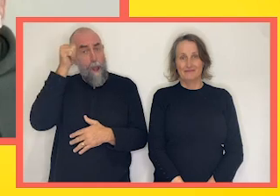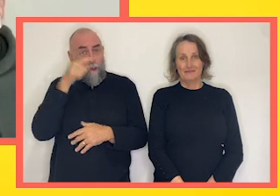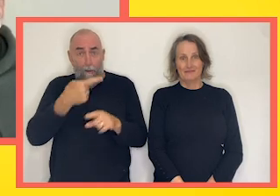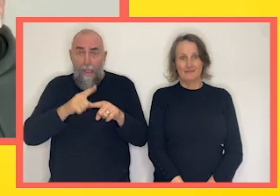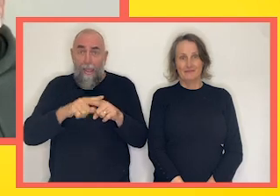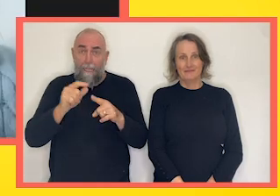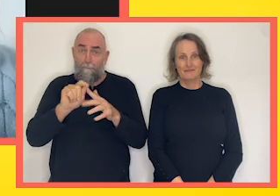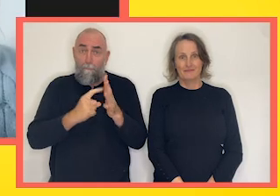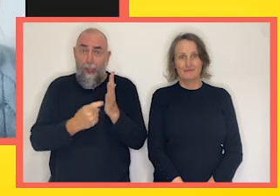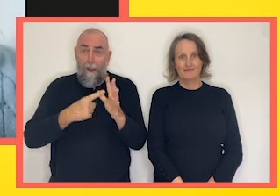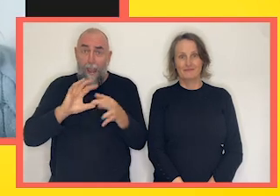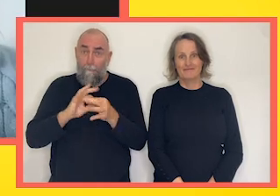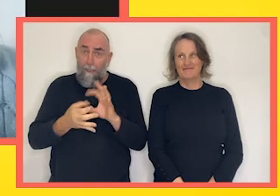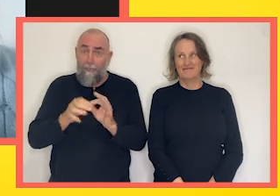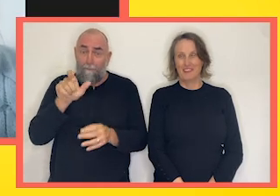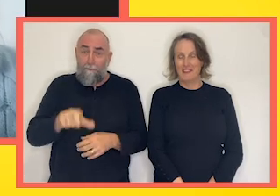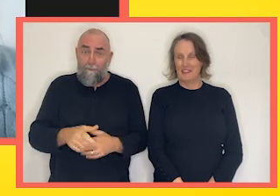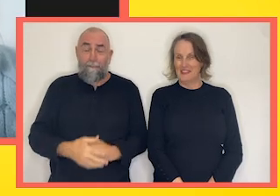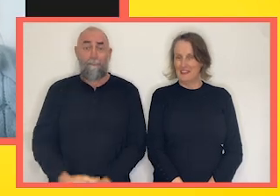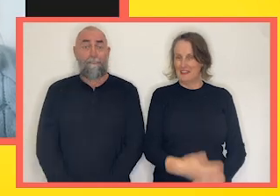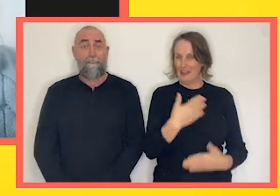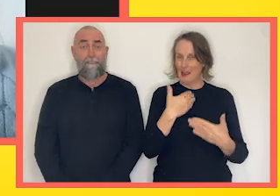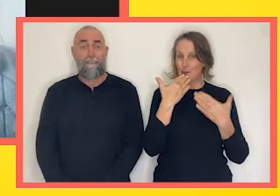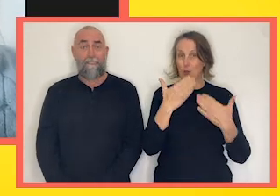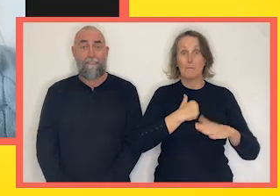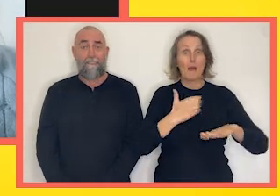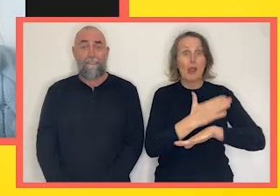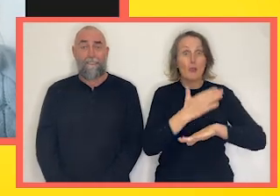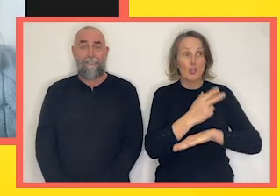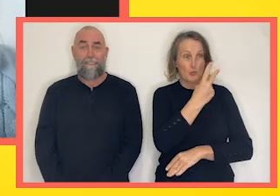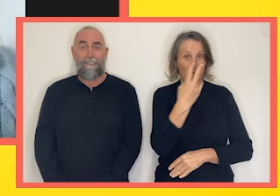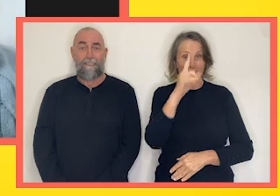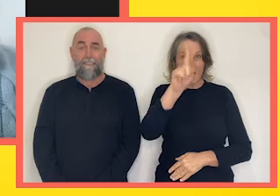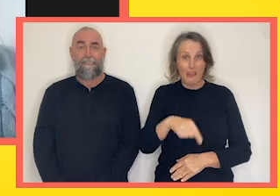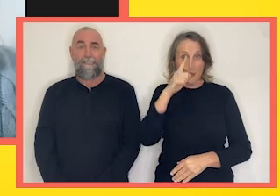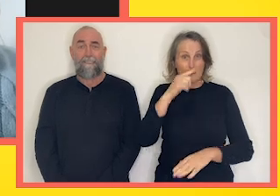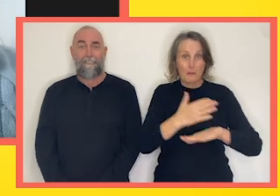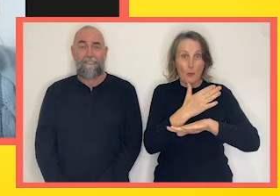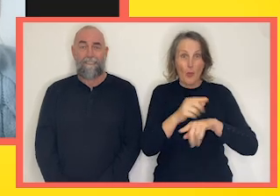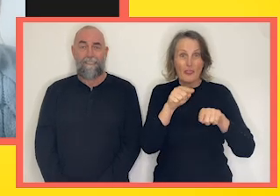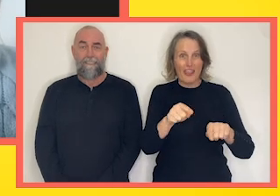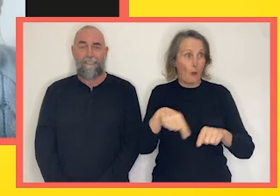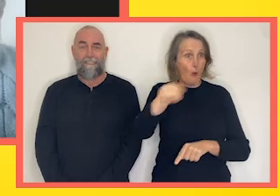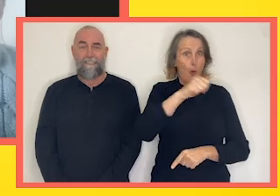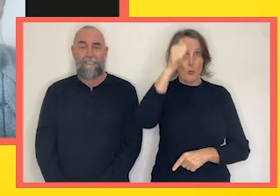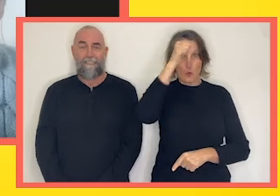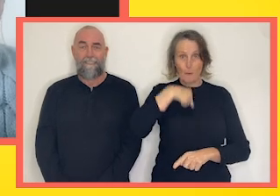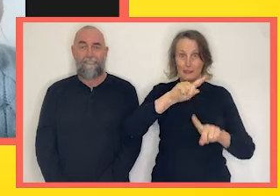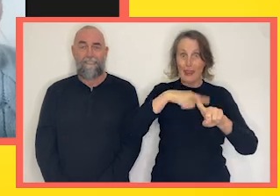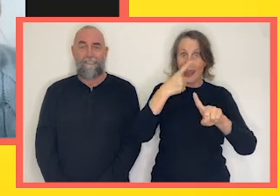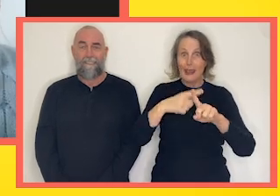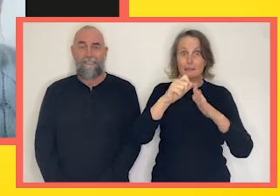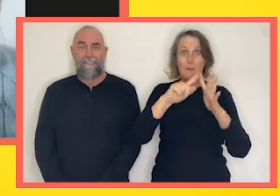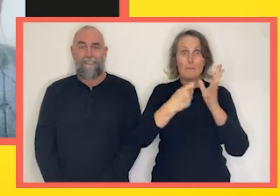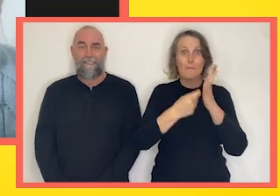Paralympian? I'm not too sure. It's like 25,000 people at work, so absolutely not. But there were so many people there,